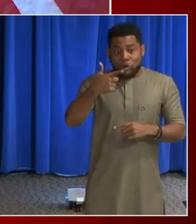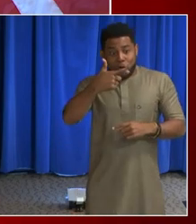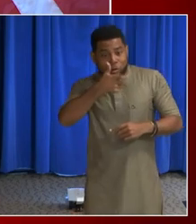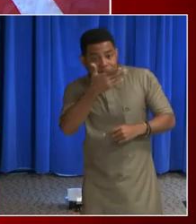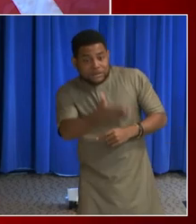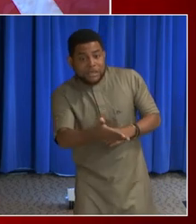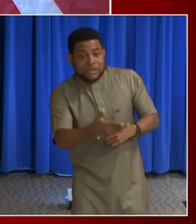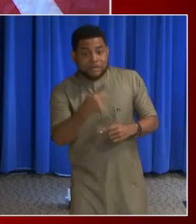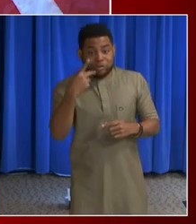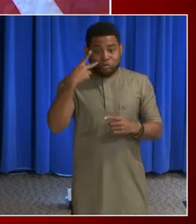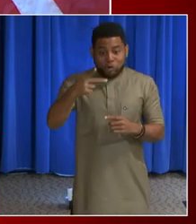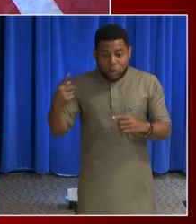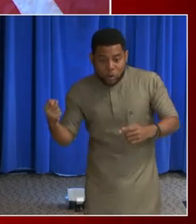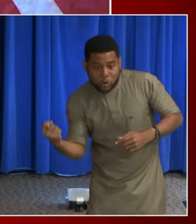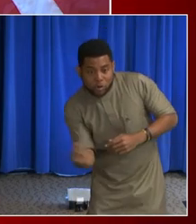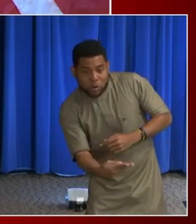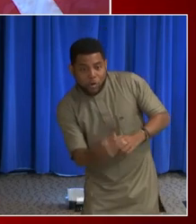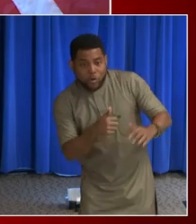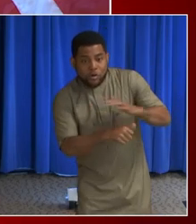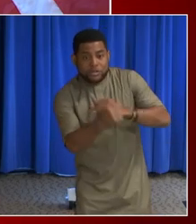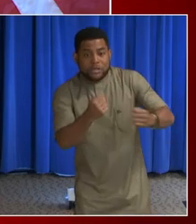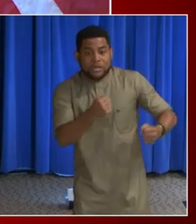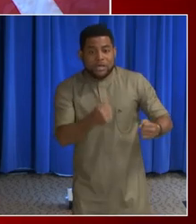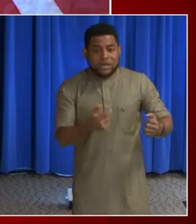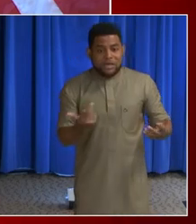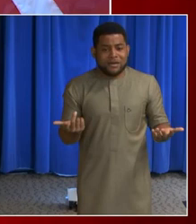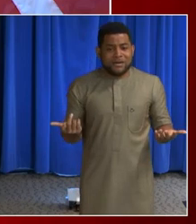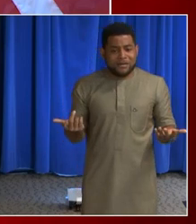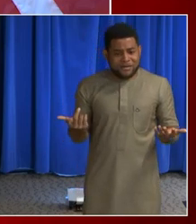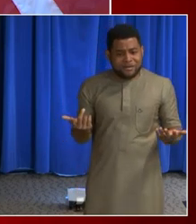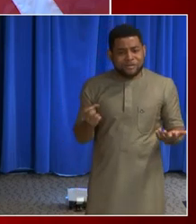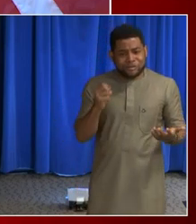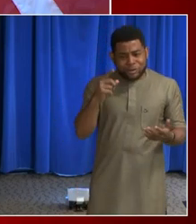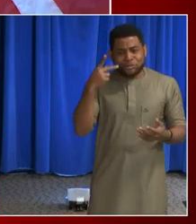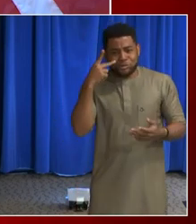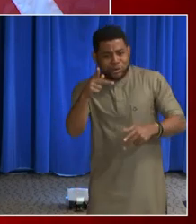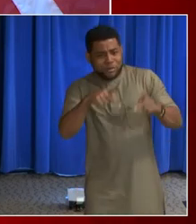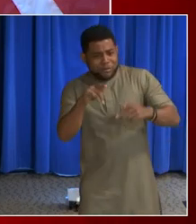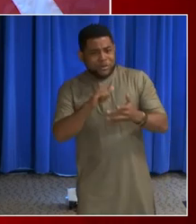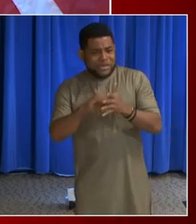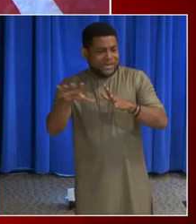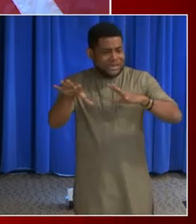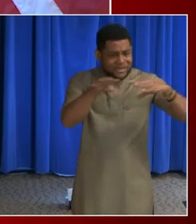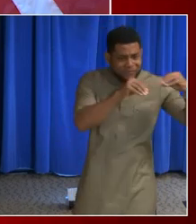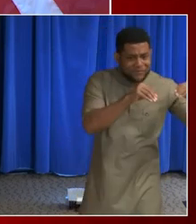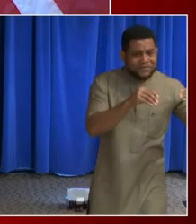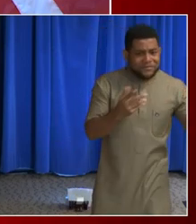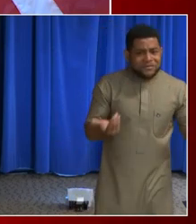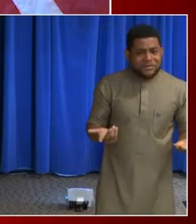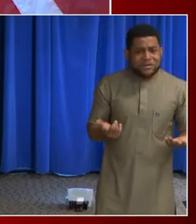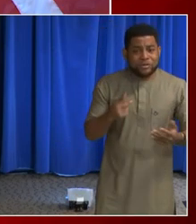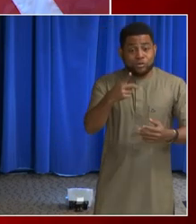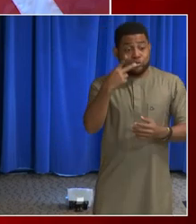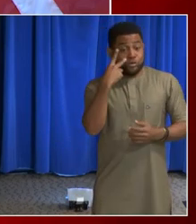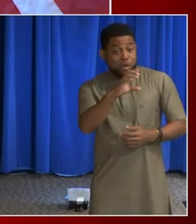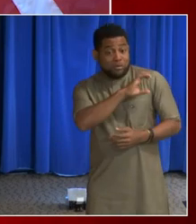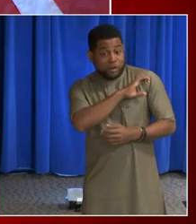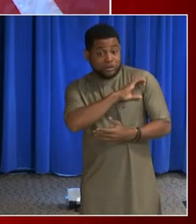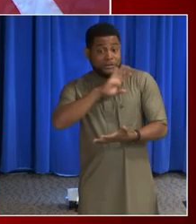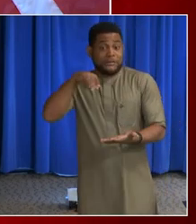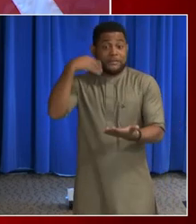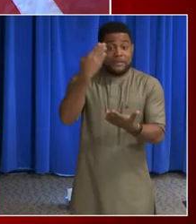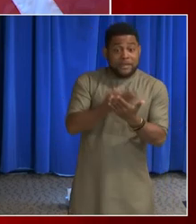discarded, and who saw people flee the scene. You saw police officers see people flee the